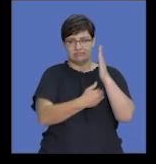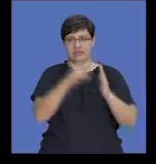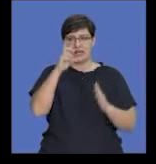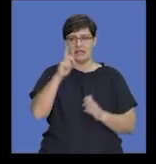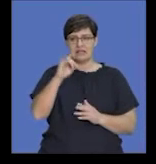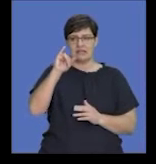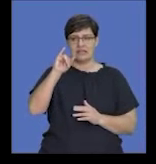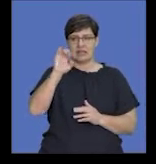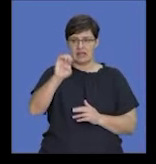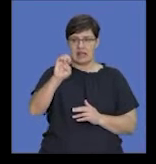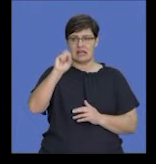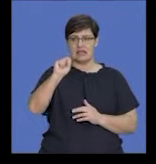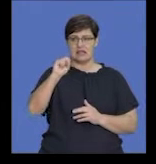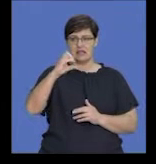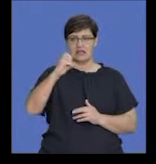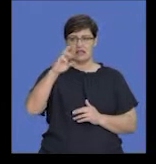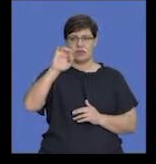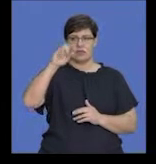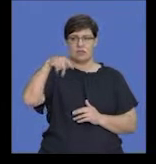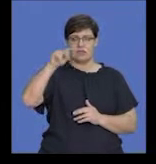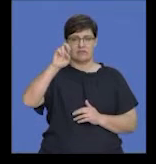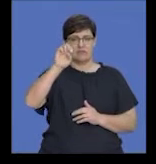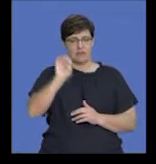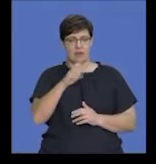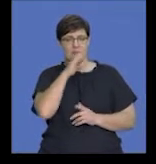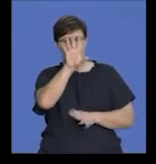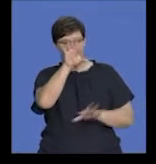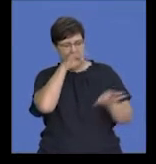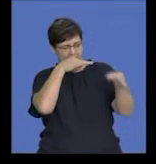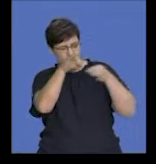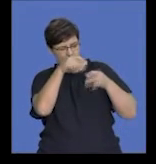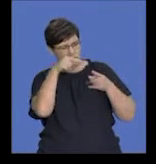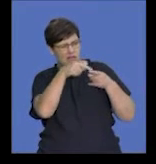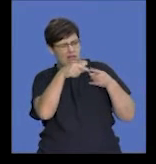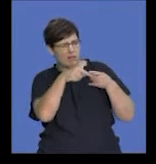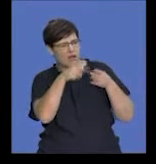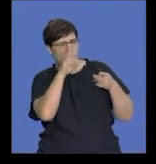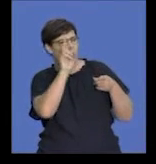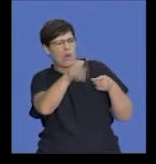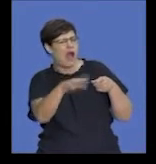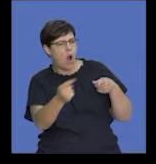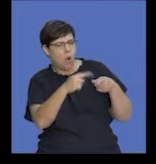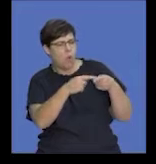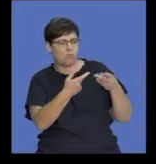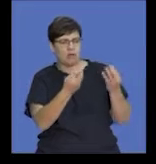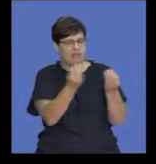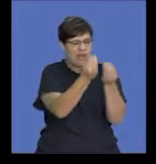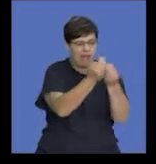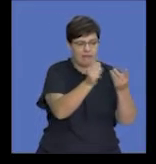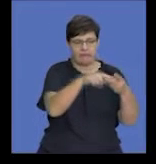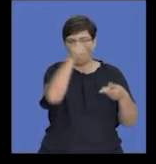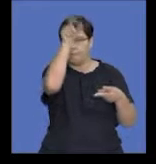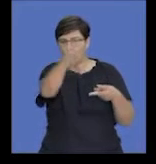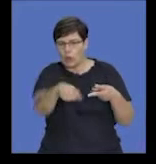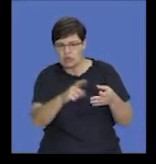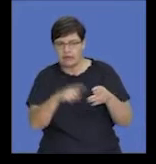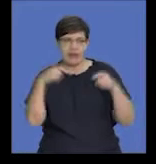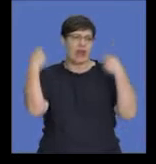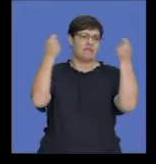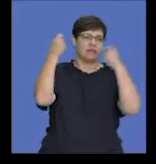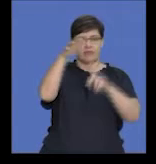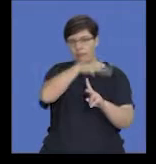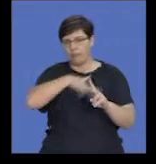essay, you describe something. It could be an object, it could be a person, it could be an event, a